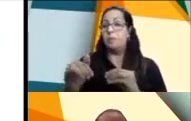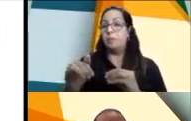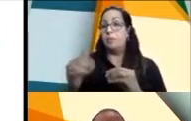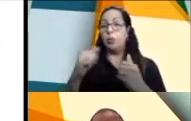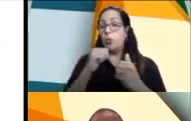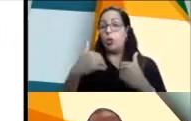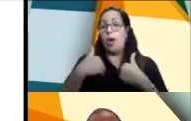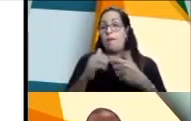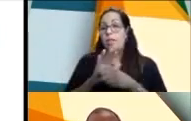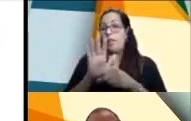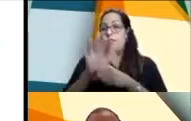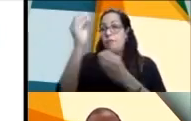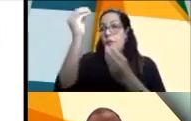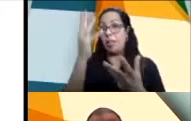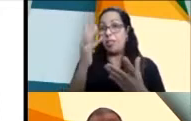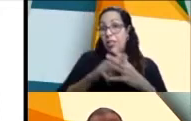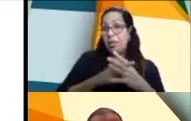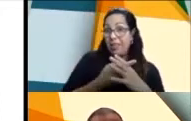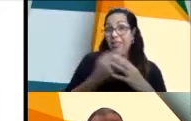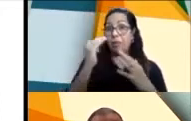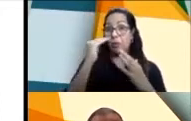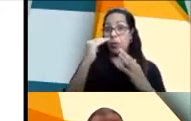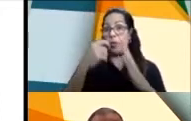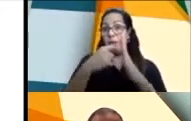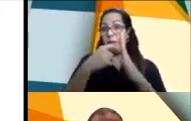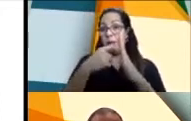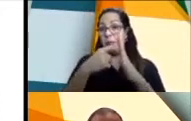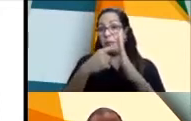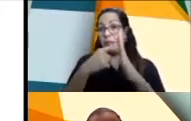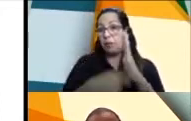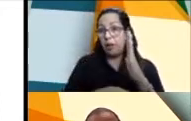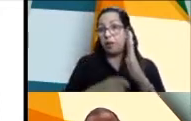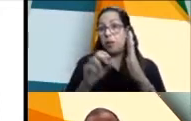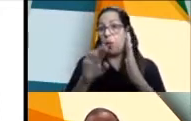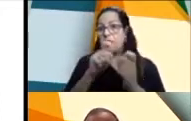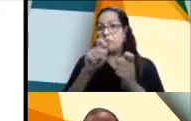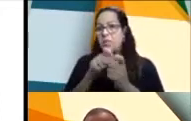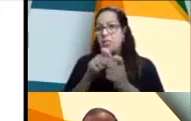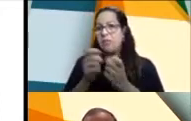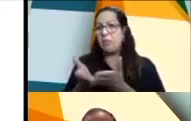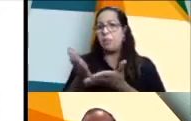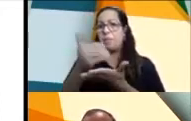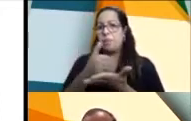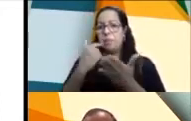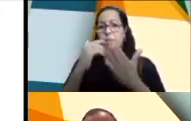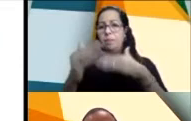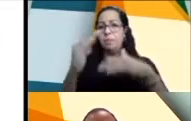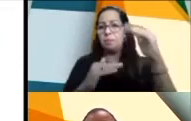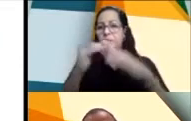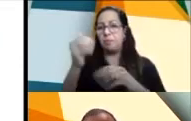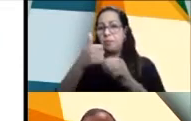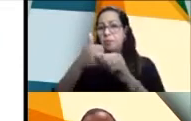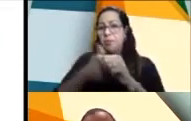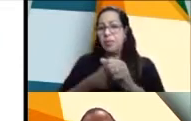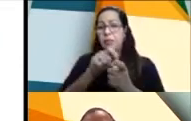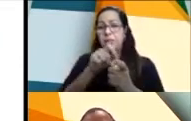enough information to have the cost or the specific budget for construction for each specific project, then